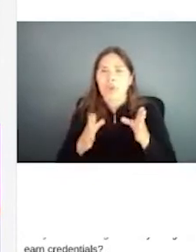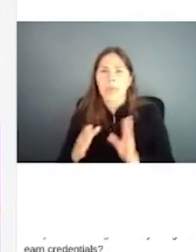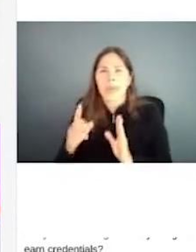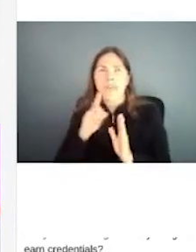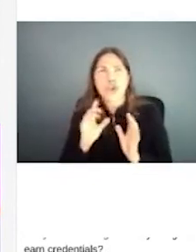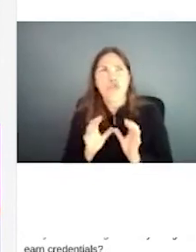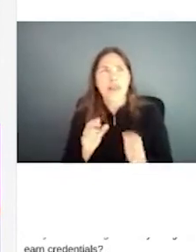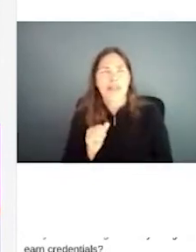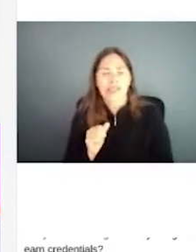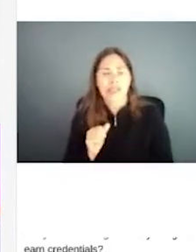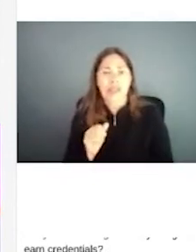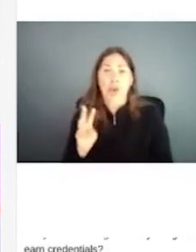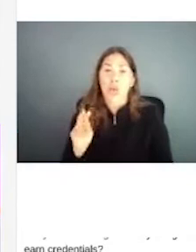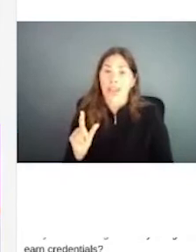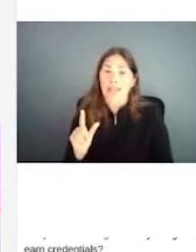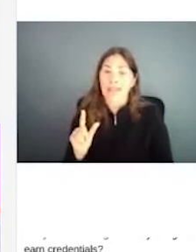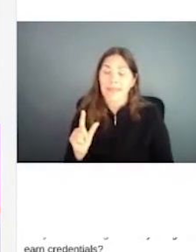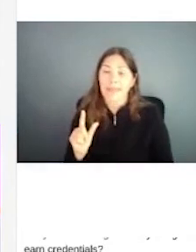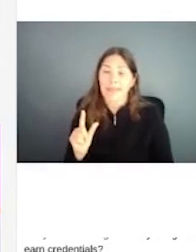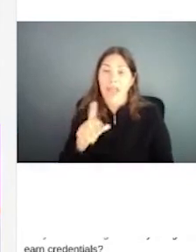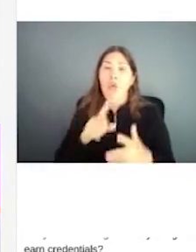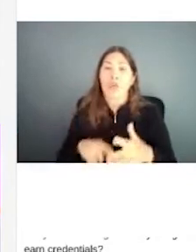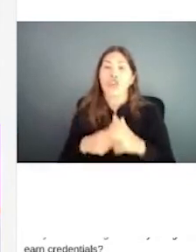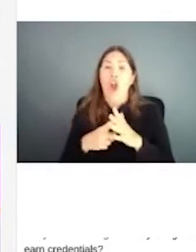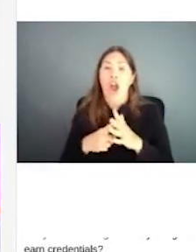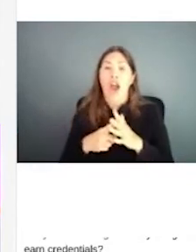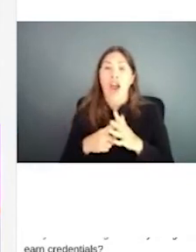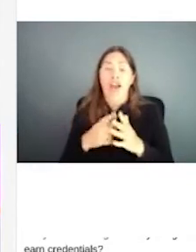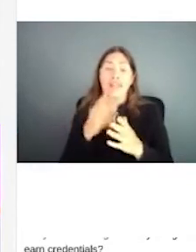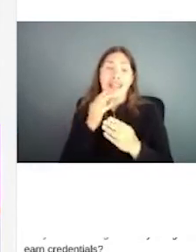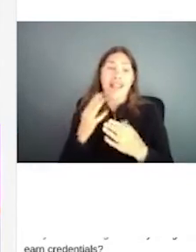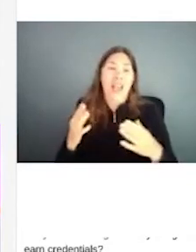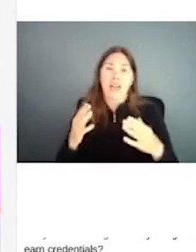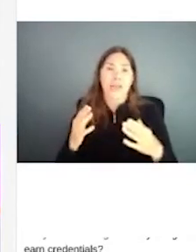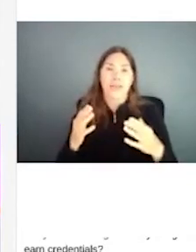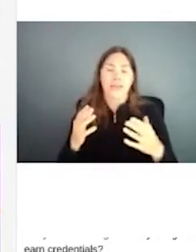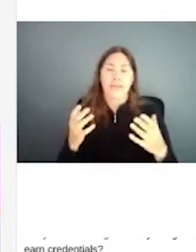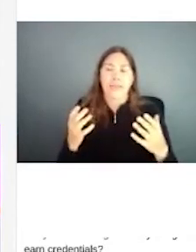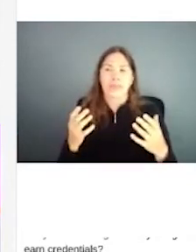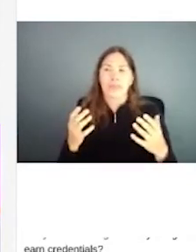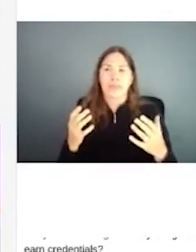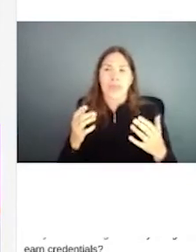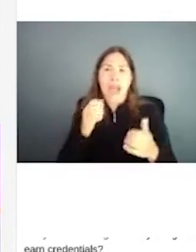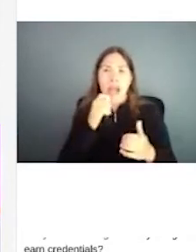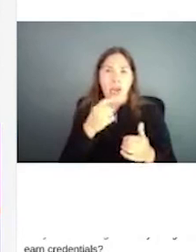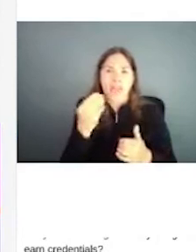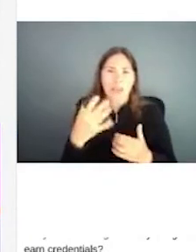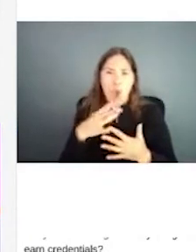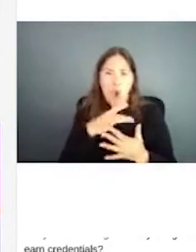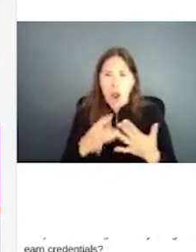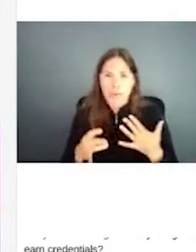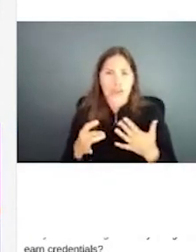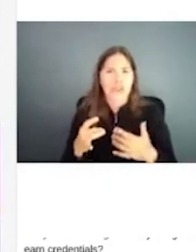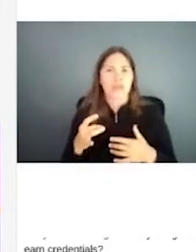credentials. Well, I would start by saying at no time do I start talking about it being optional